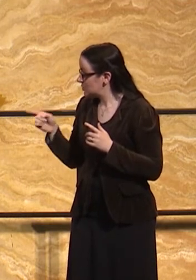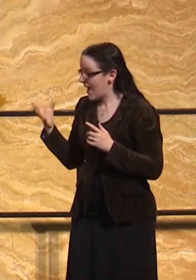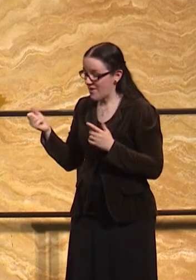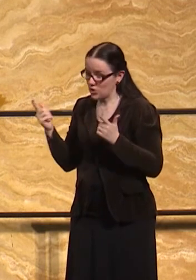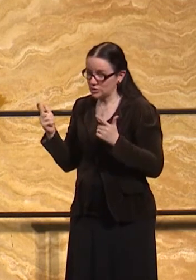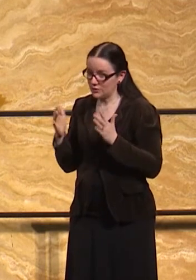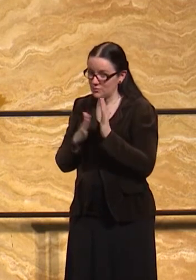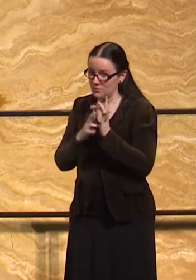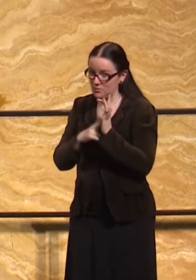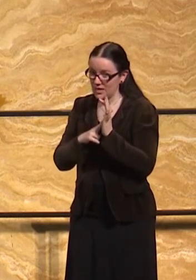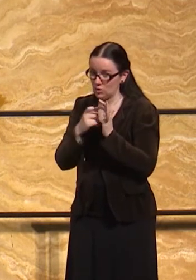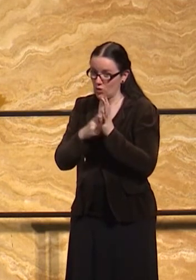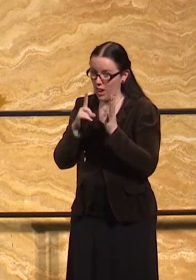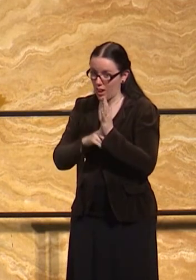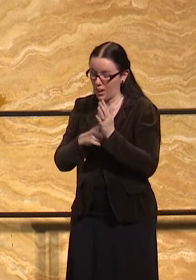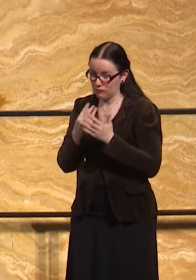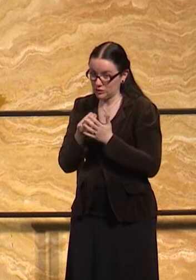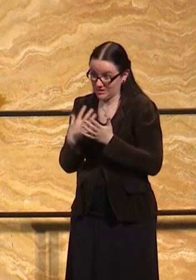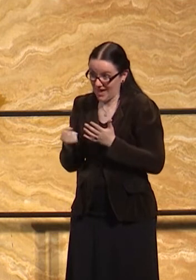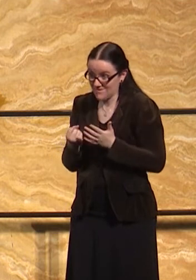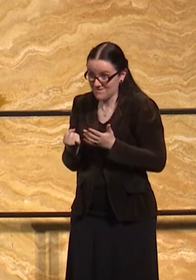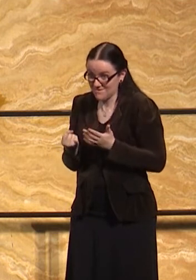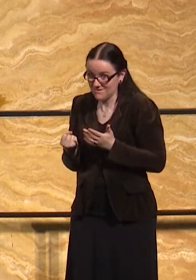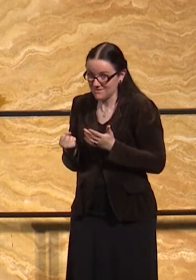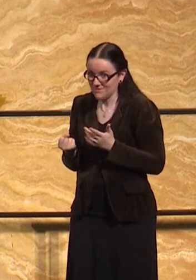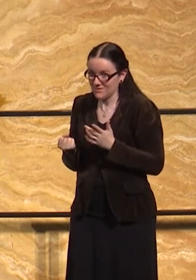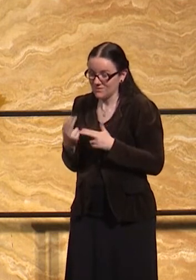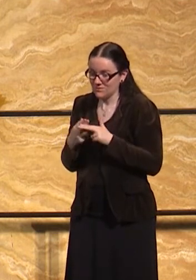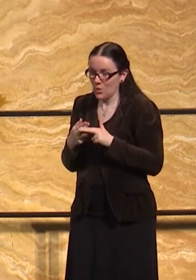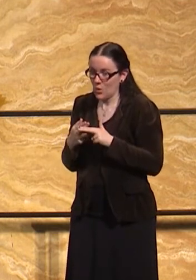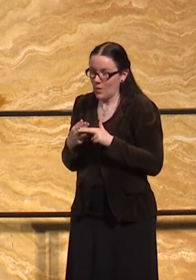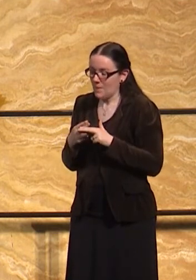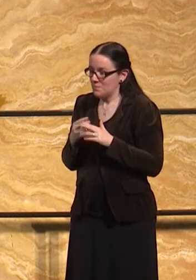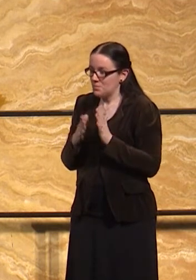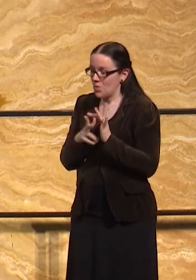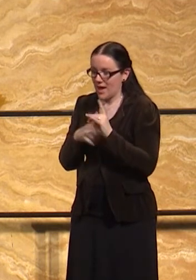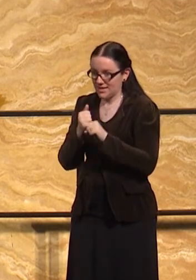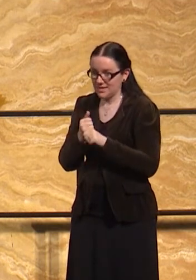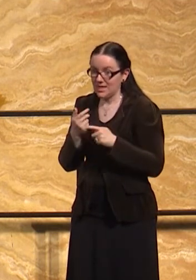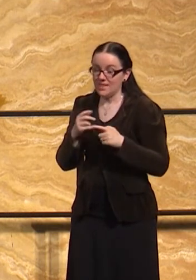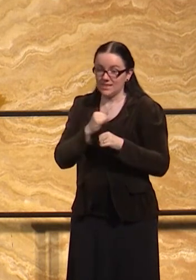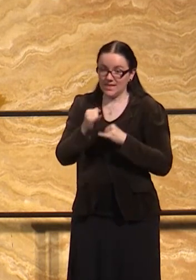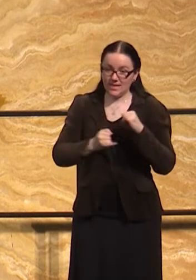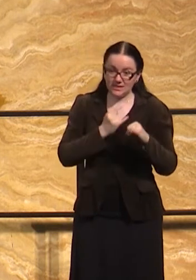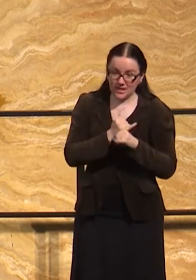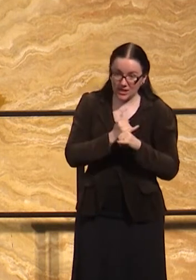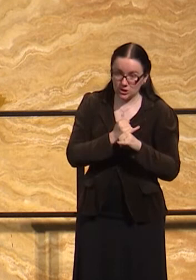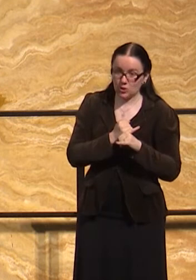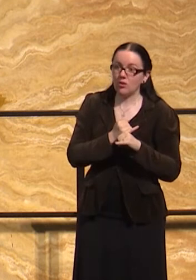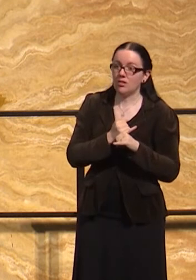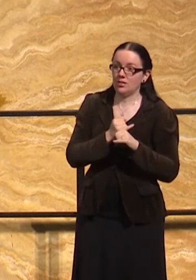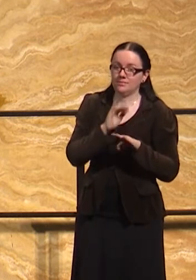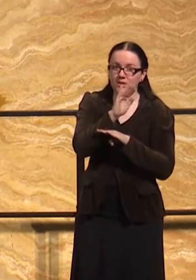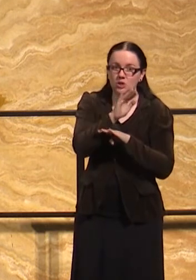mineral resources and all of those things, you may not have been able to get the international or the external world and external interests out